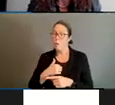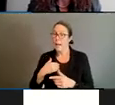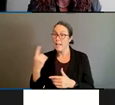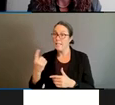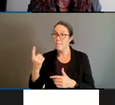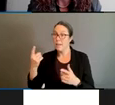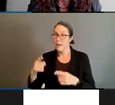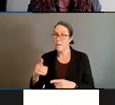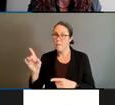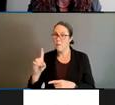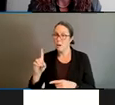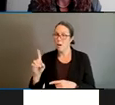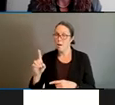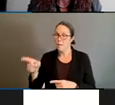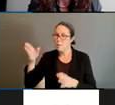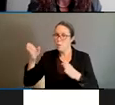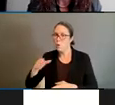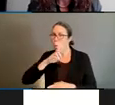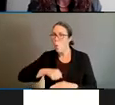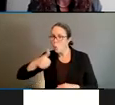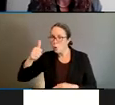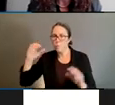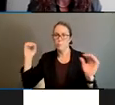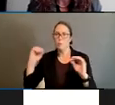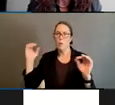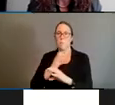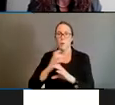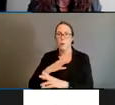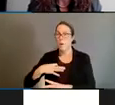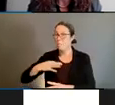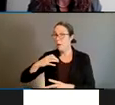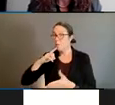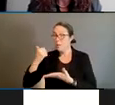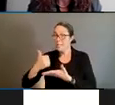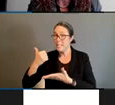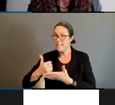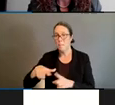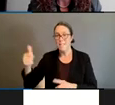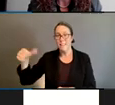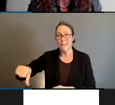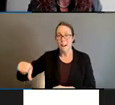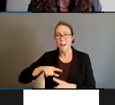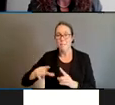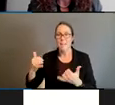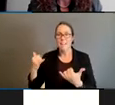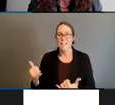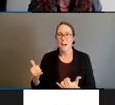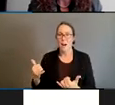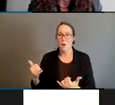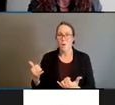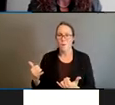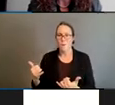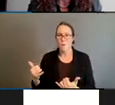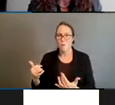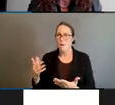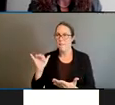you know, is older, doesn't have a computer. Applied for assistance, got denied, but now she, that was done by a home